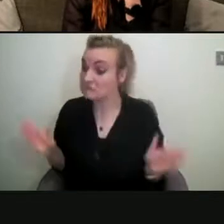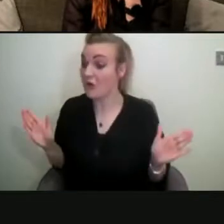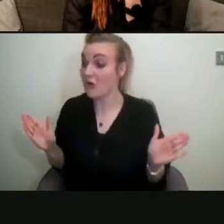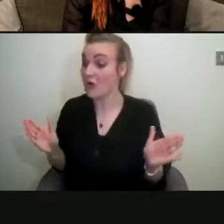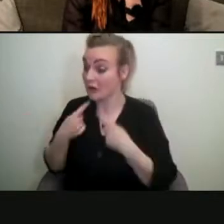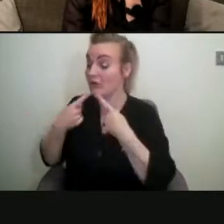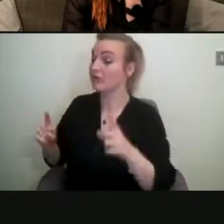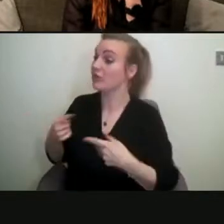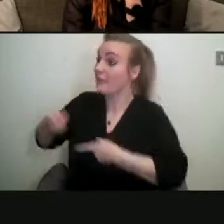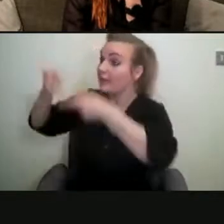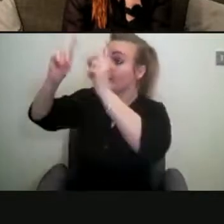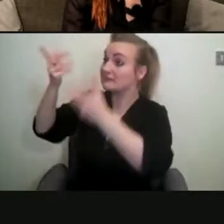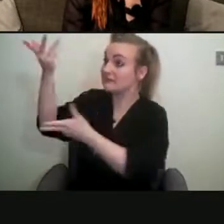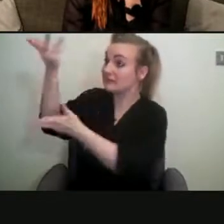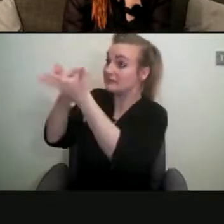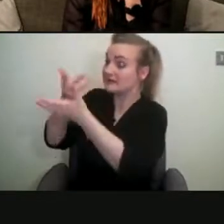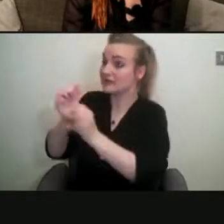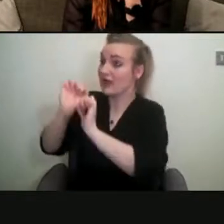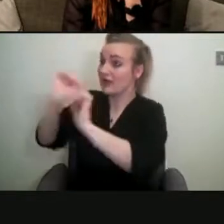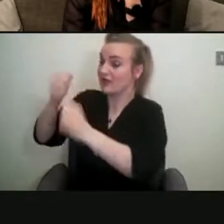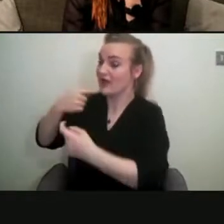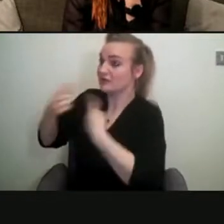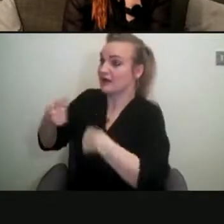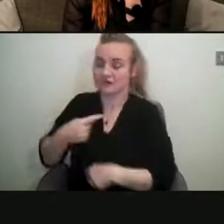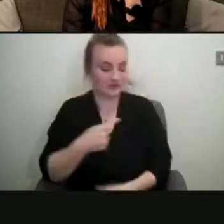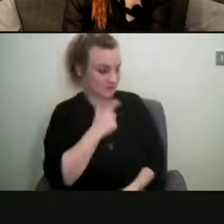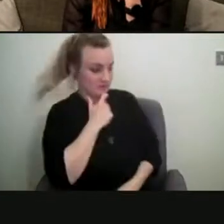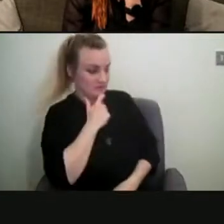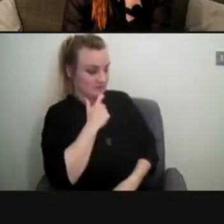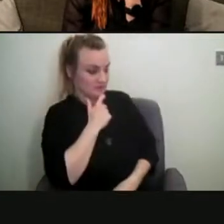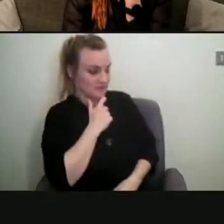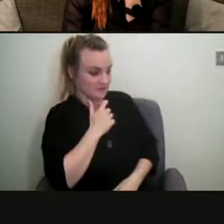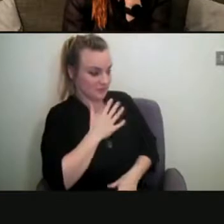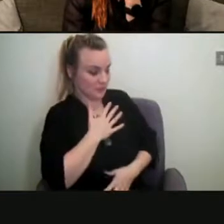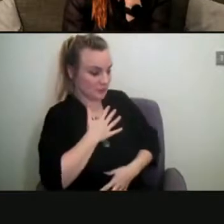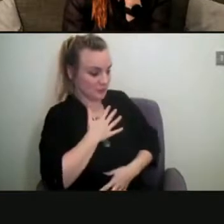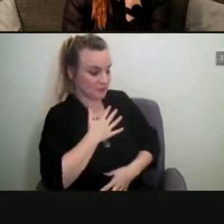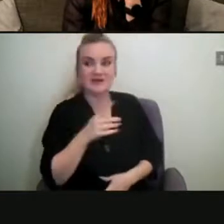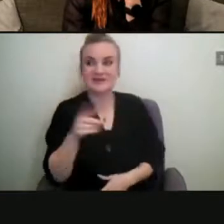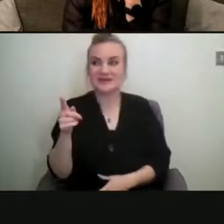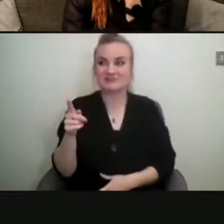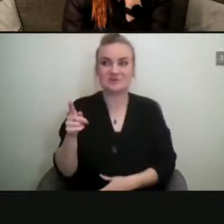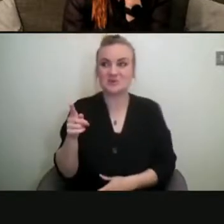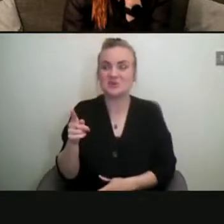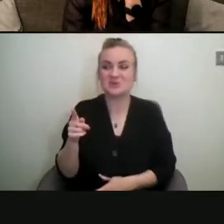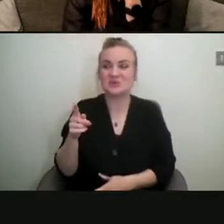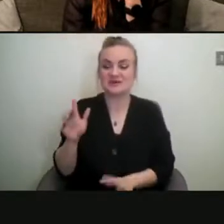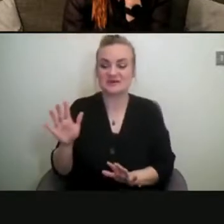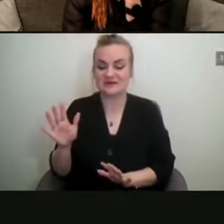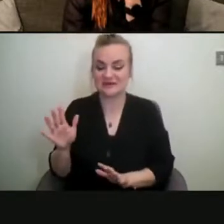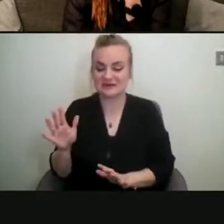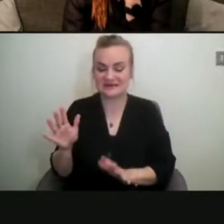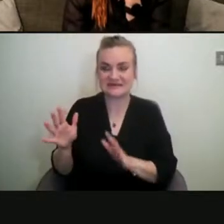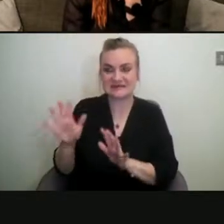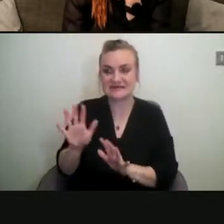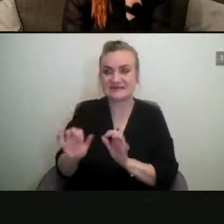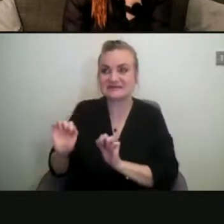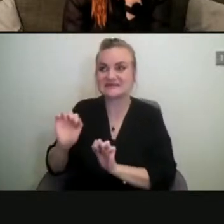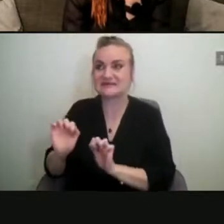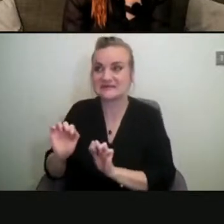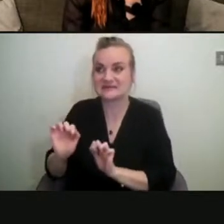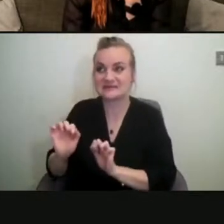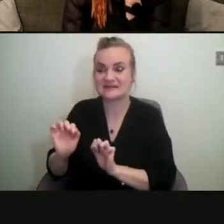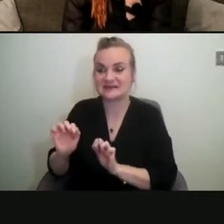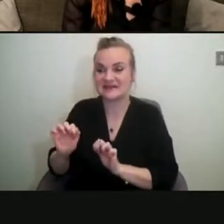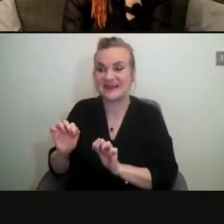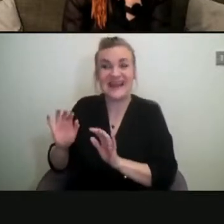know, sometimes the reactions that you get are not the best, and that makes you feel like, you know, if you're not